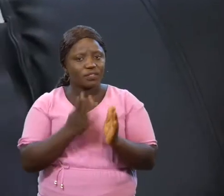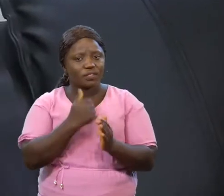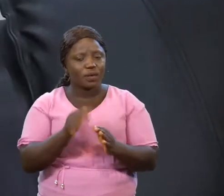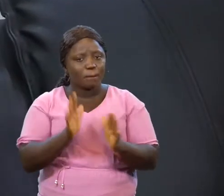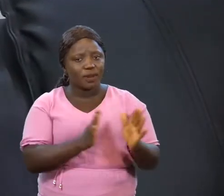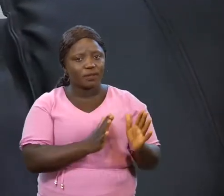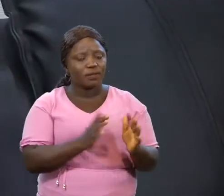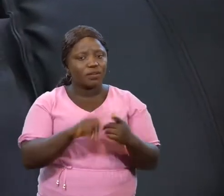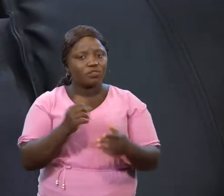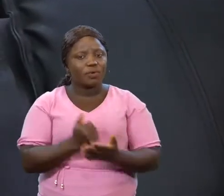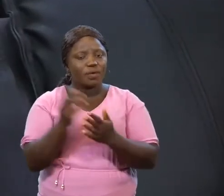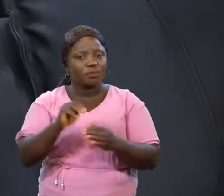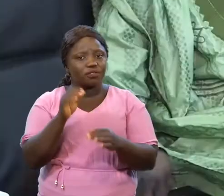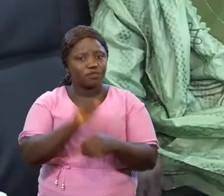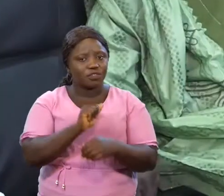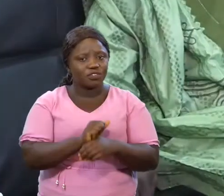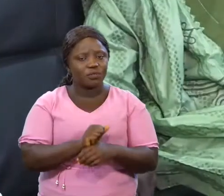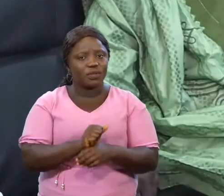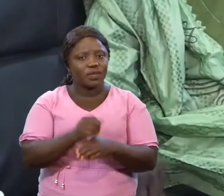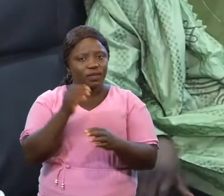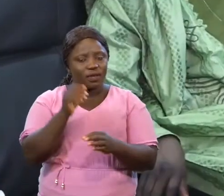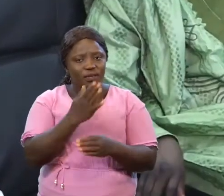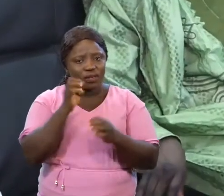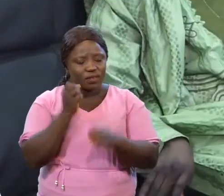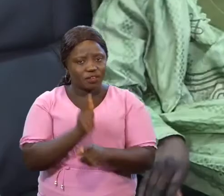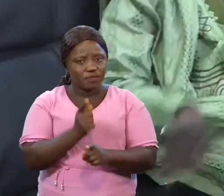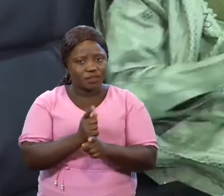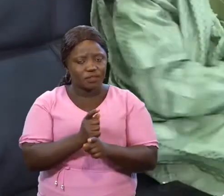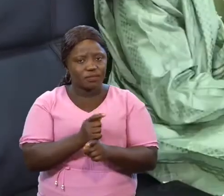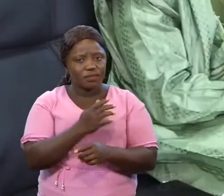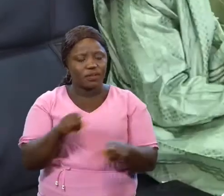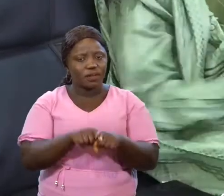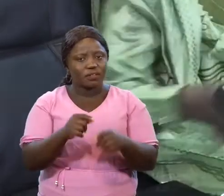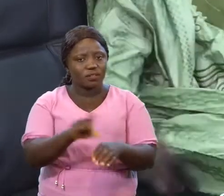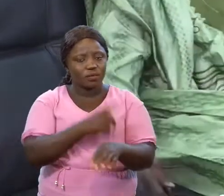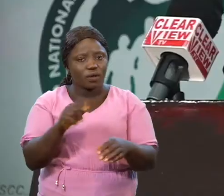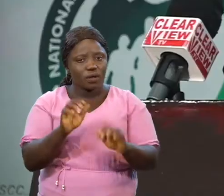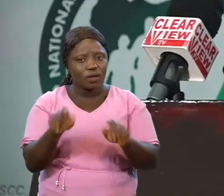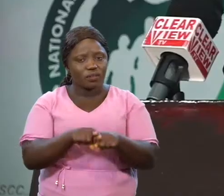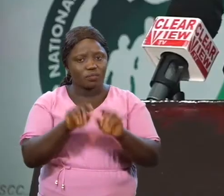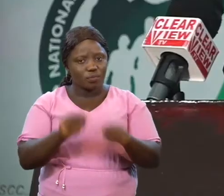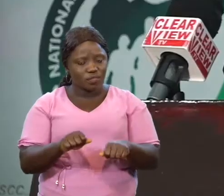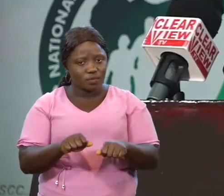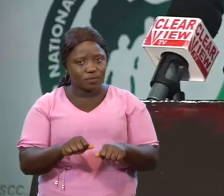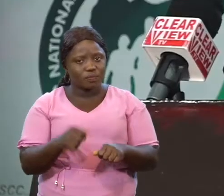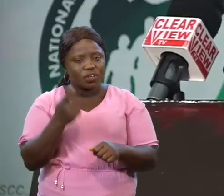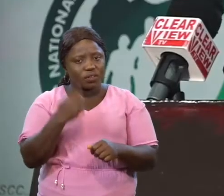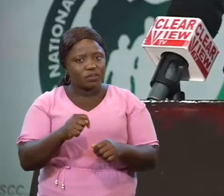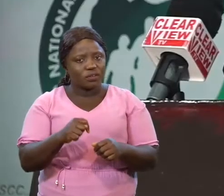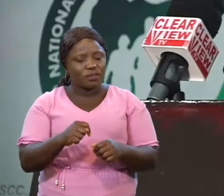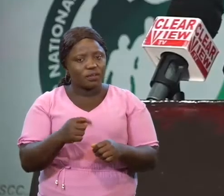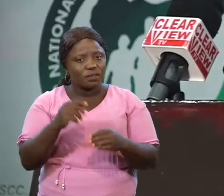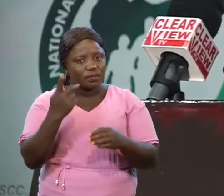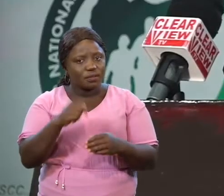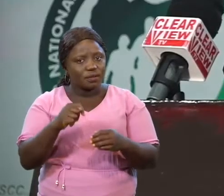help them function independently and more effectively for as long as possible. The latest projections by